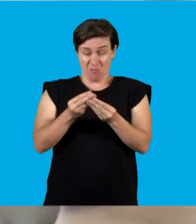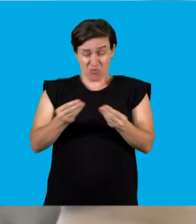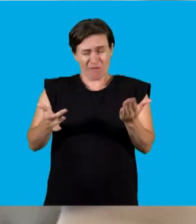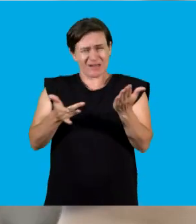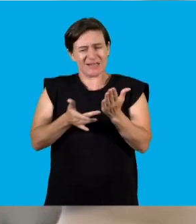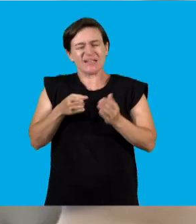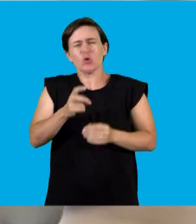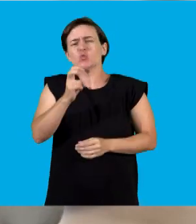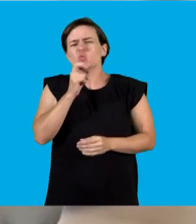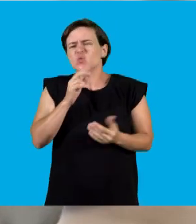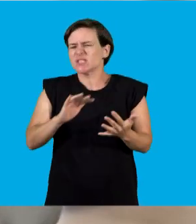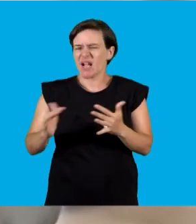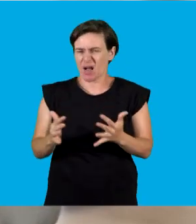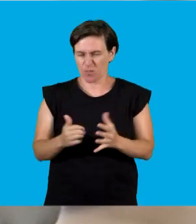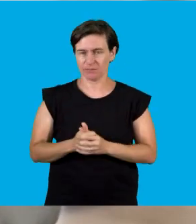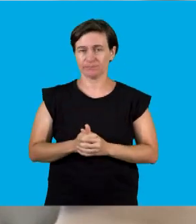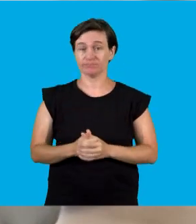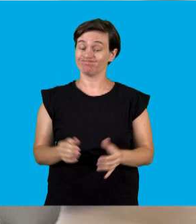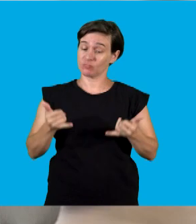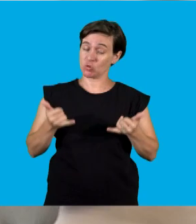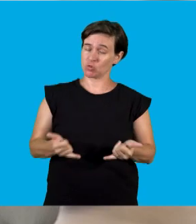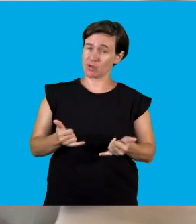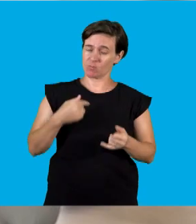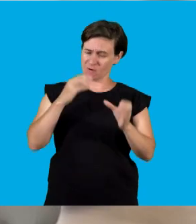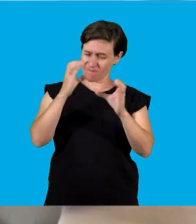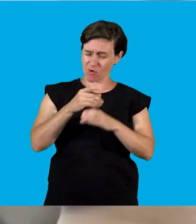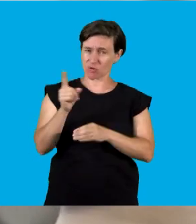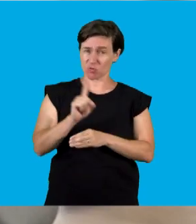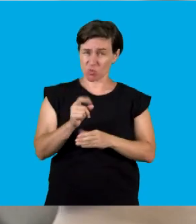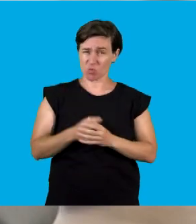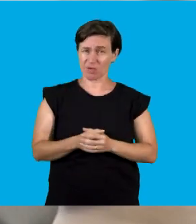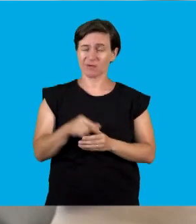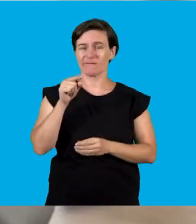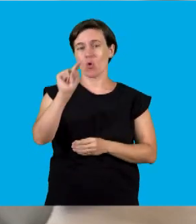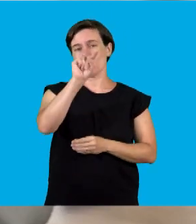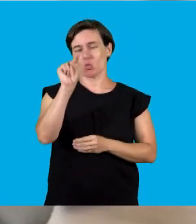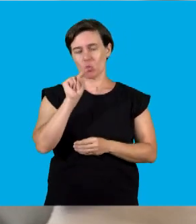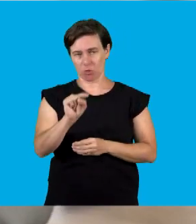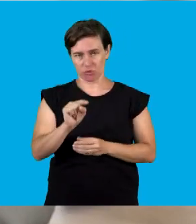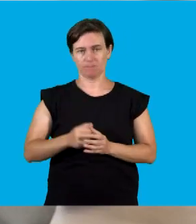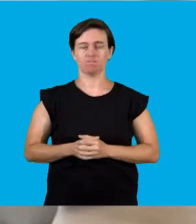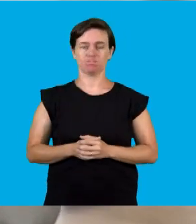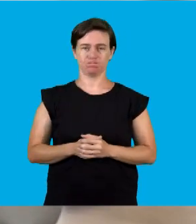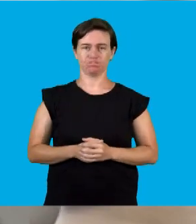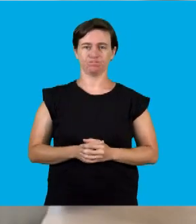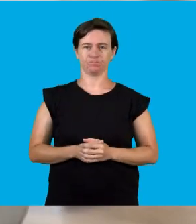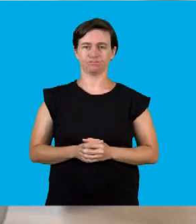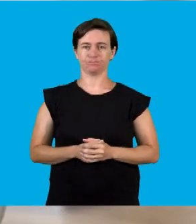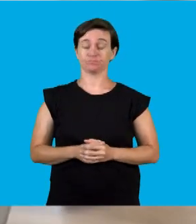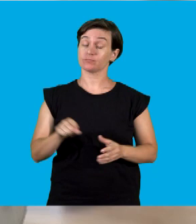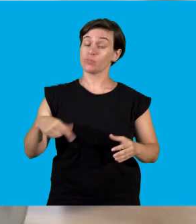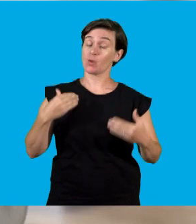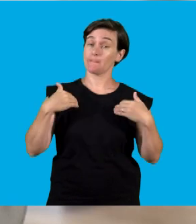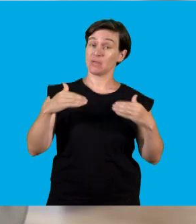the problem-solving techniques. And for today, we'll be focusing on the application questions only. All right,